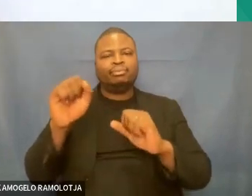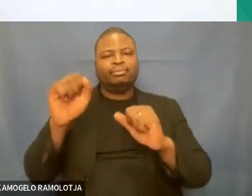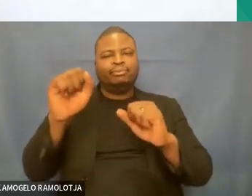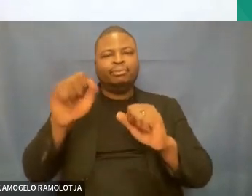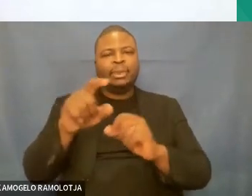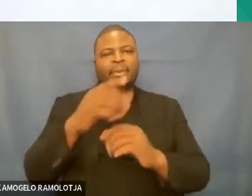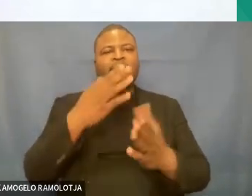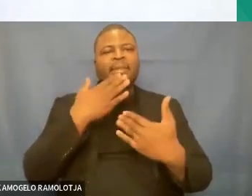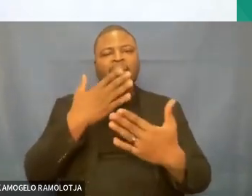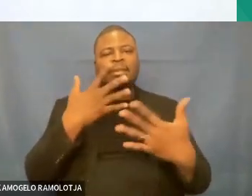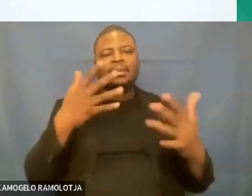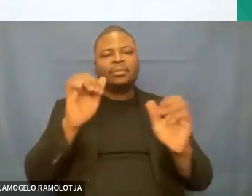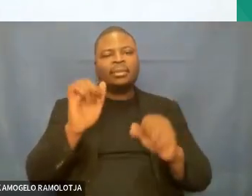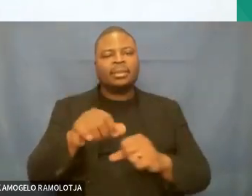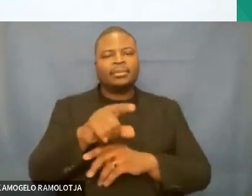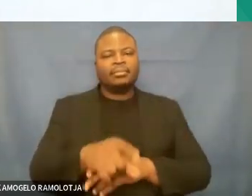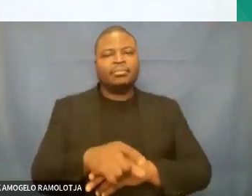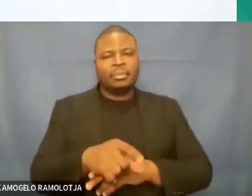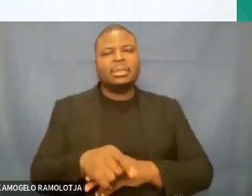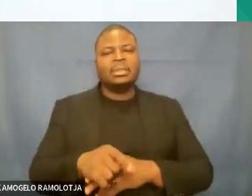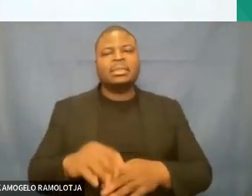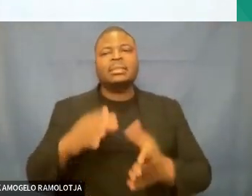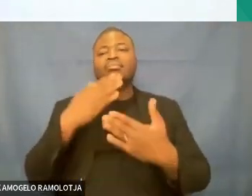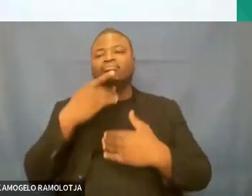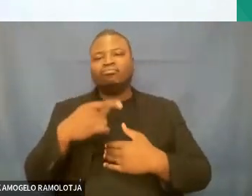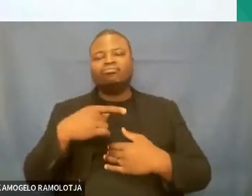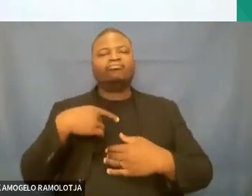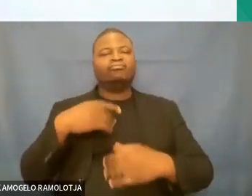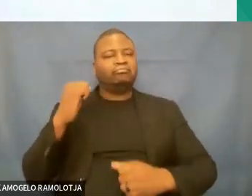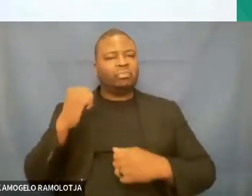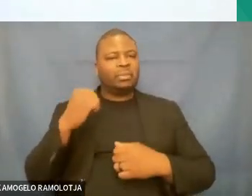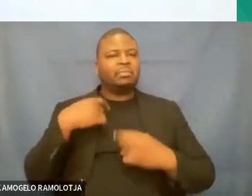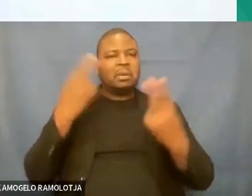realness in terms of your call for action and holding,